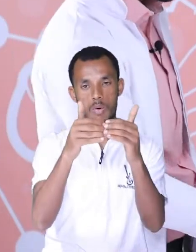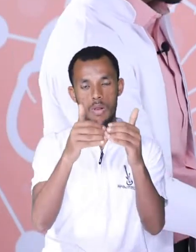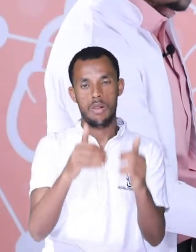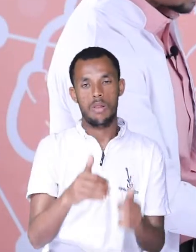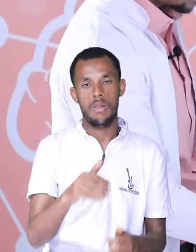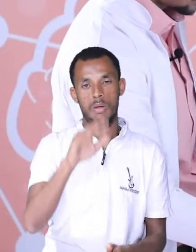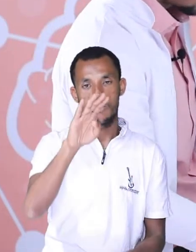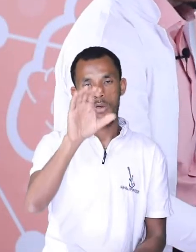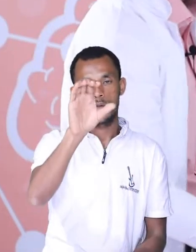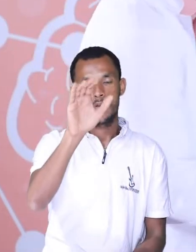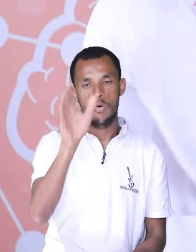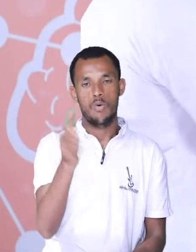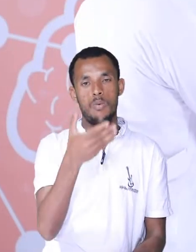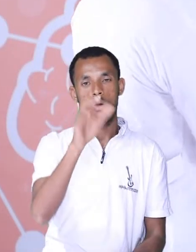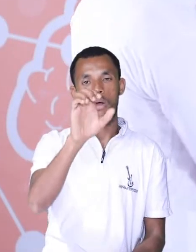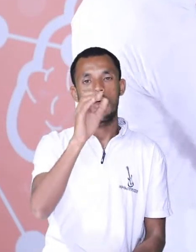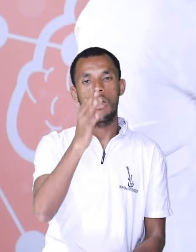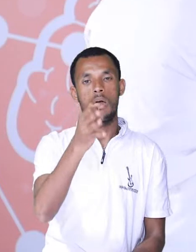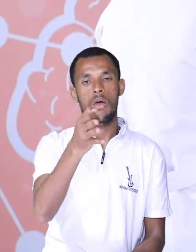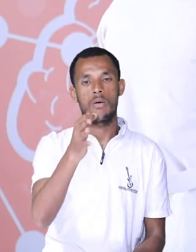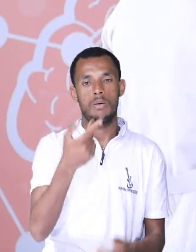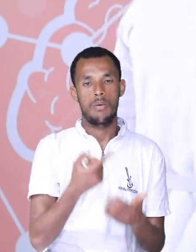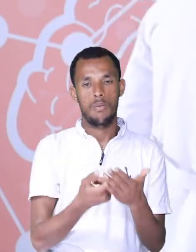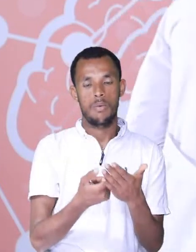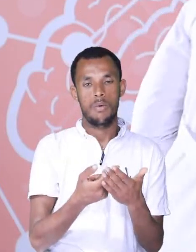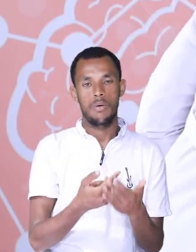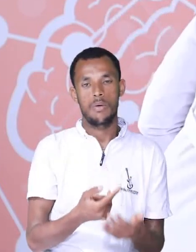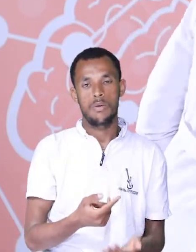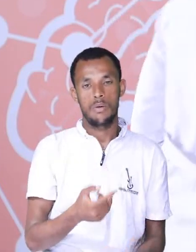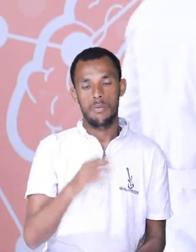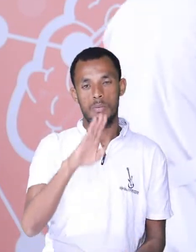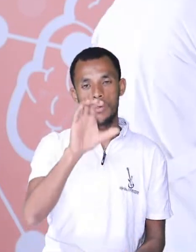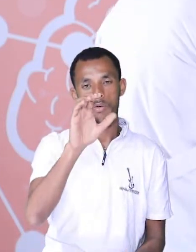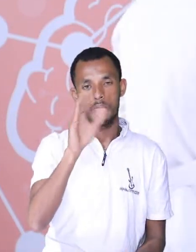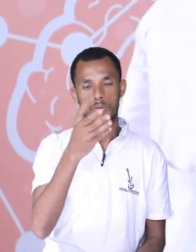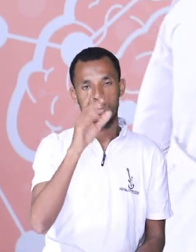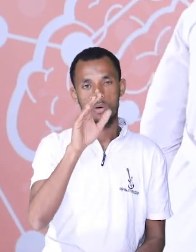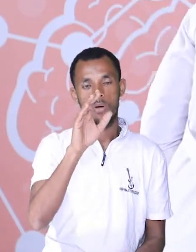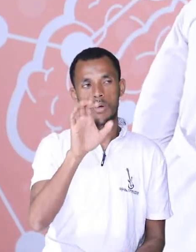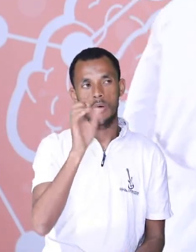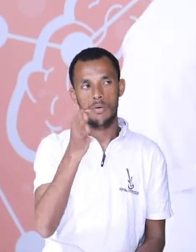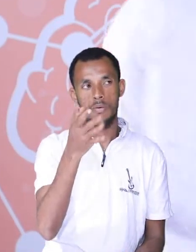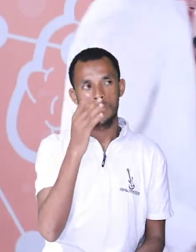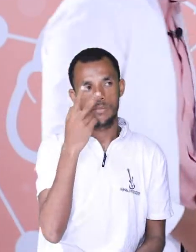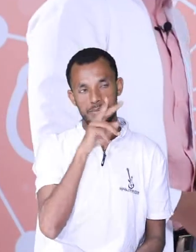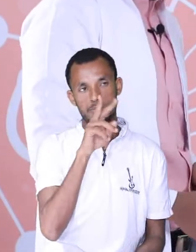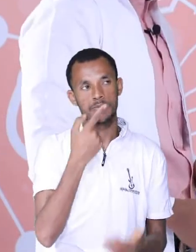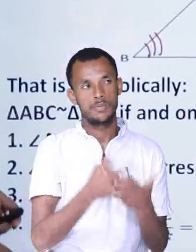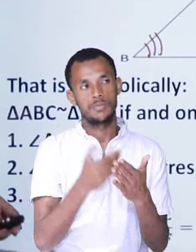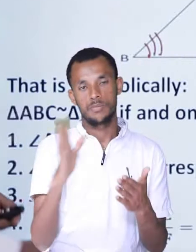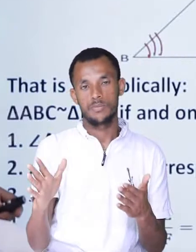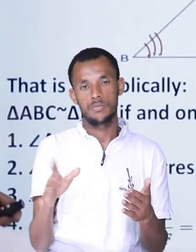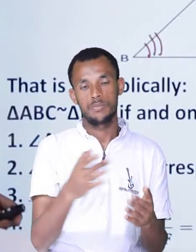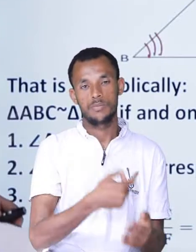to BC over EF. BC over EF, that means this side over this